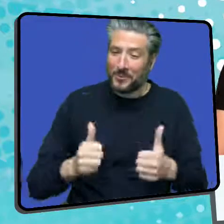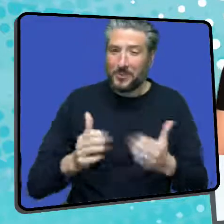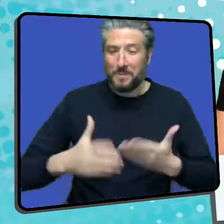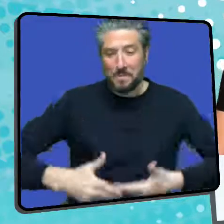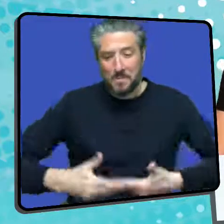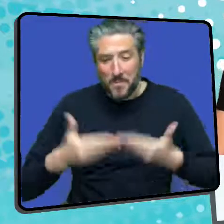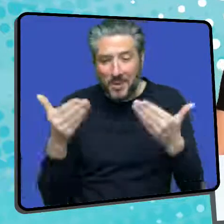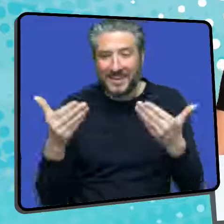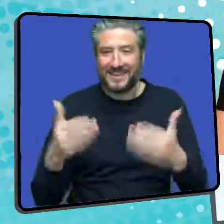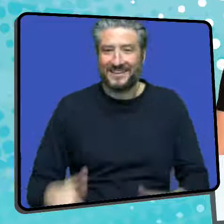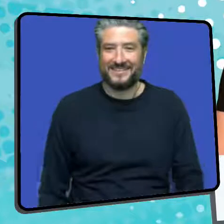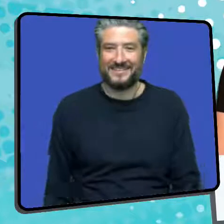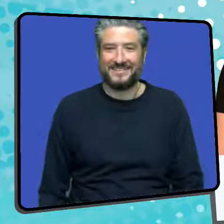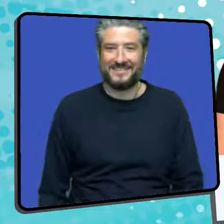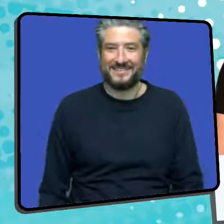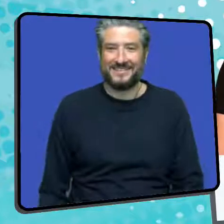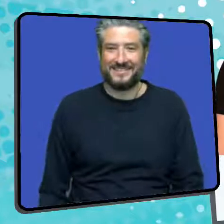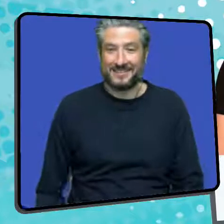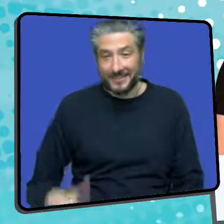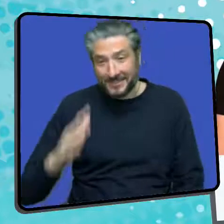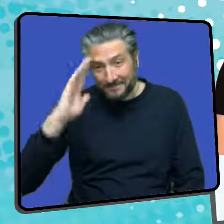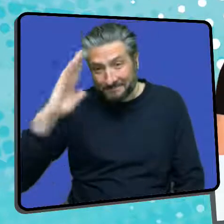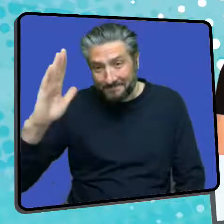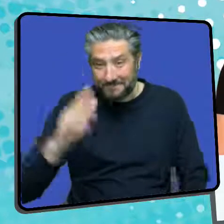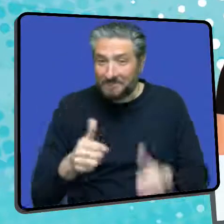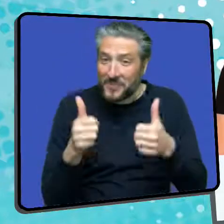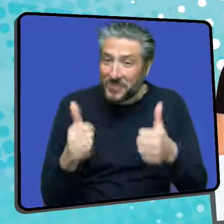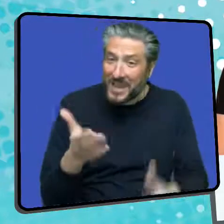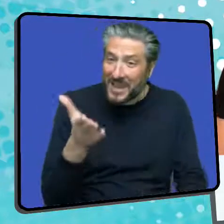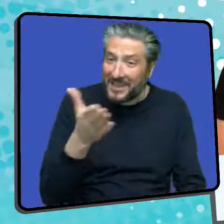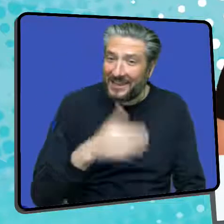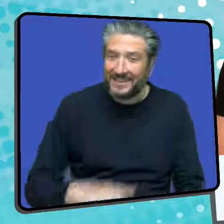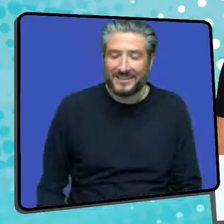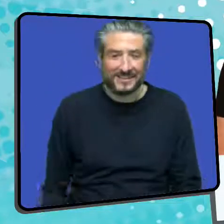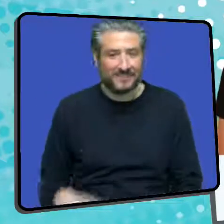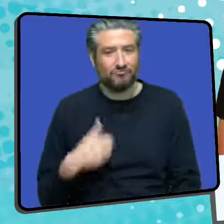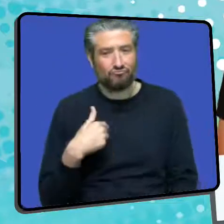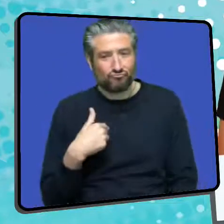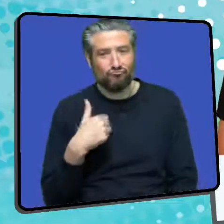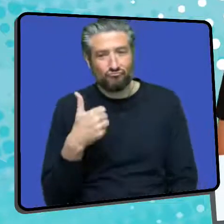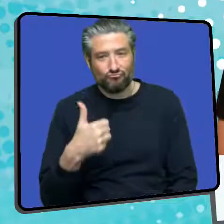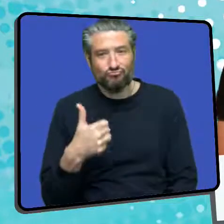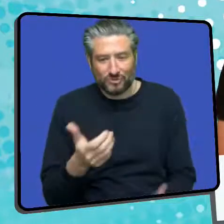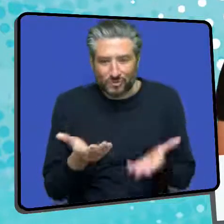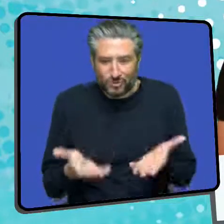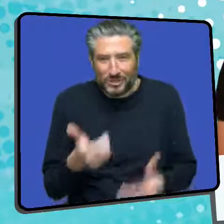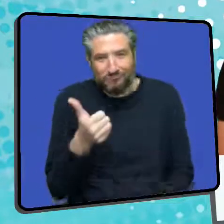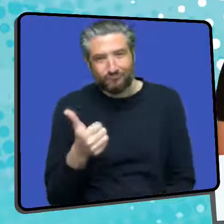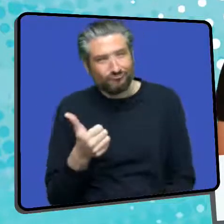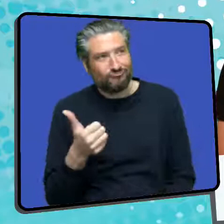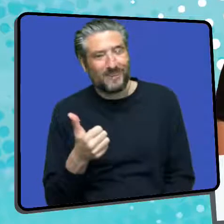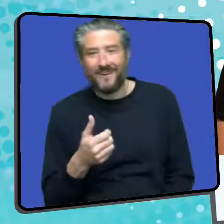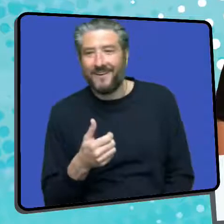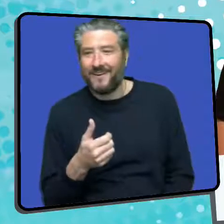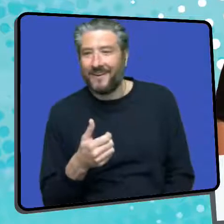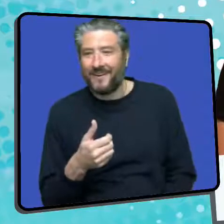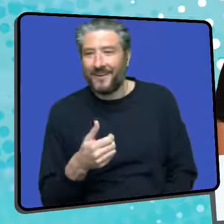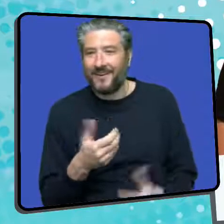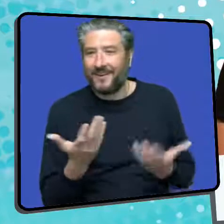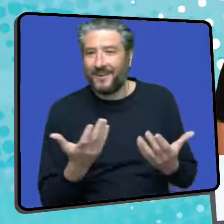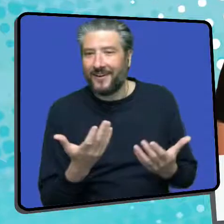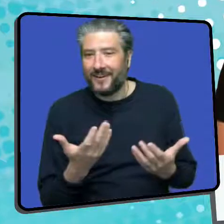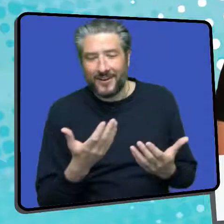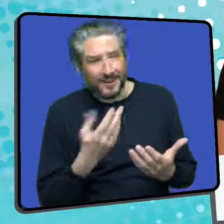Hey. Morning. How are you doing? Yeah, pretty good this morning. It's nice outside. I mean, it's